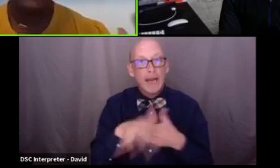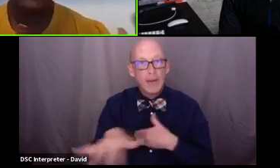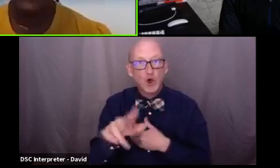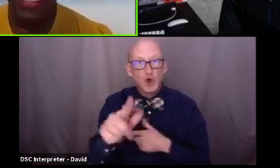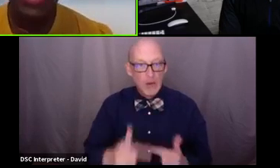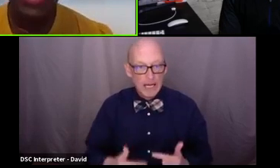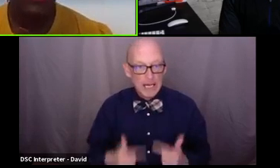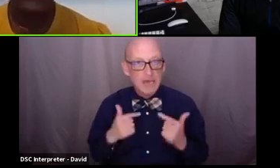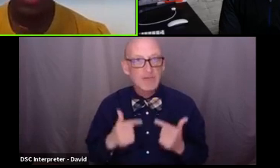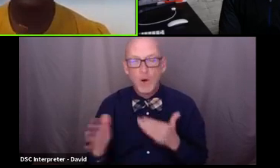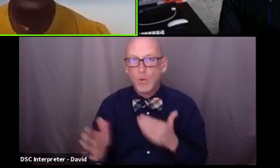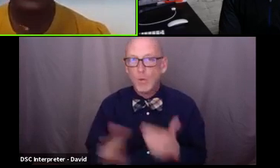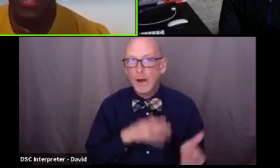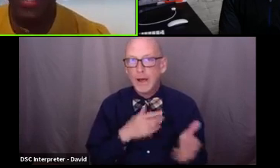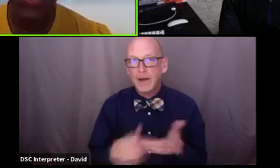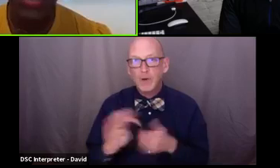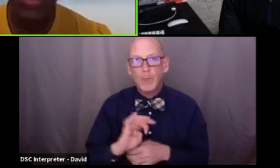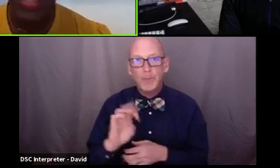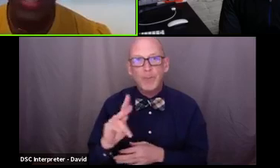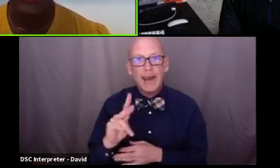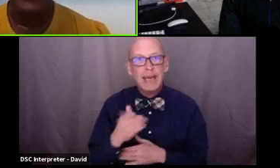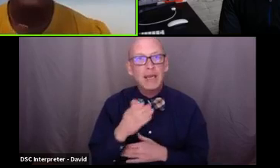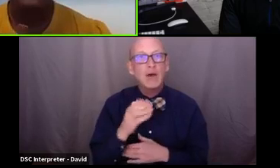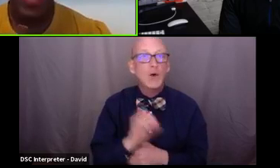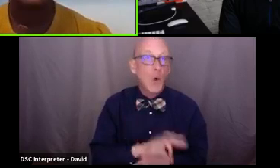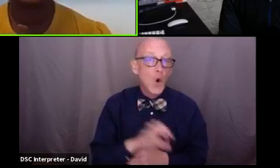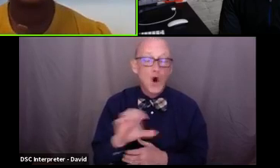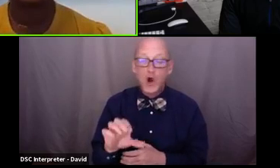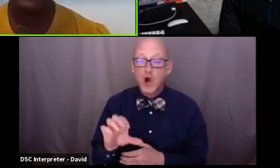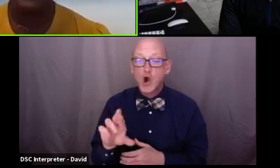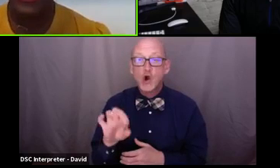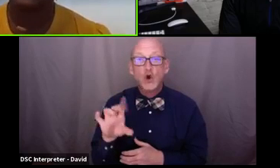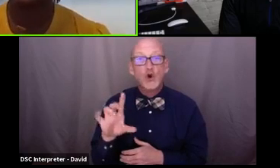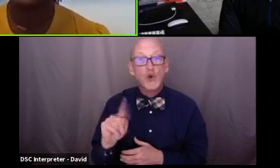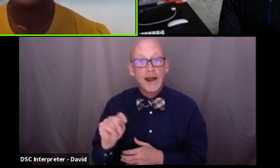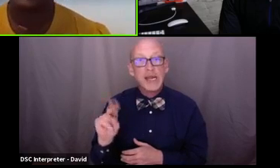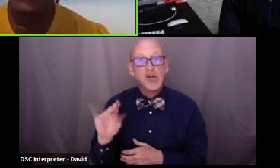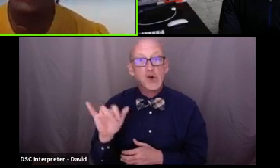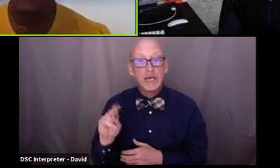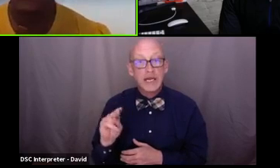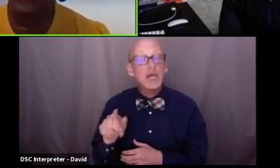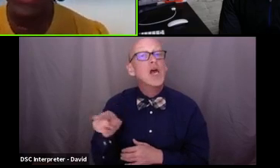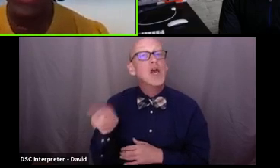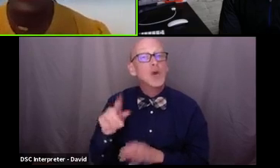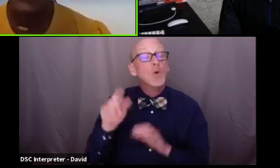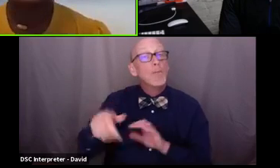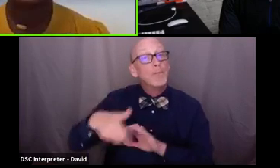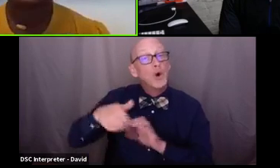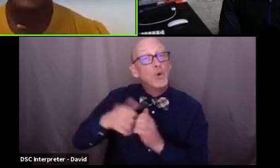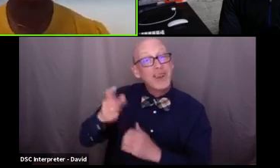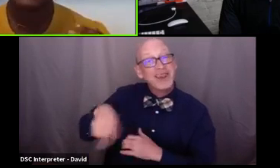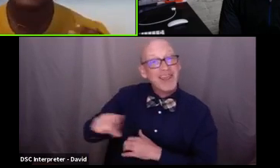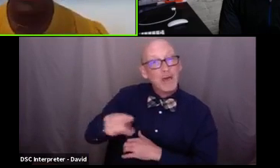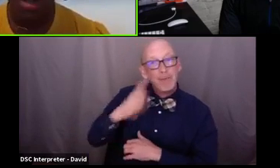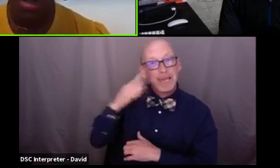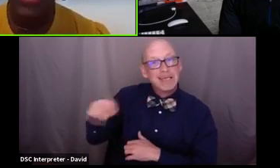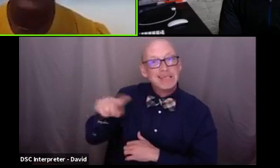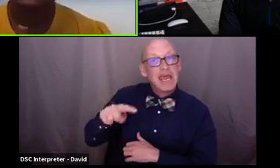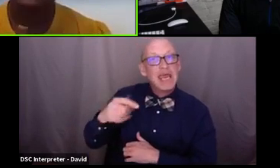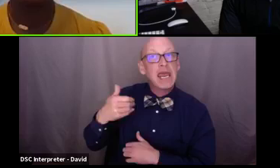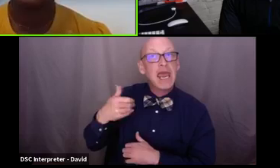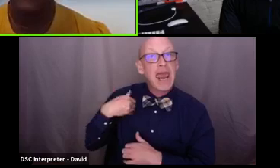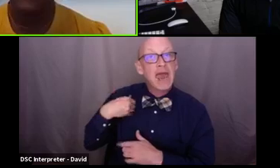and whatever banks are there or credit unions are there, I would say that that's more than likely who you would need to partner with, because they have